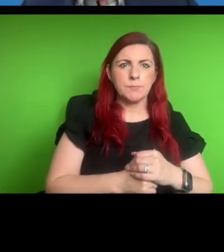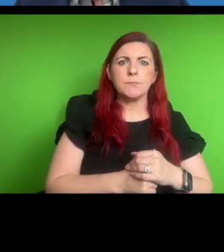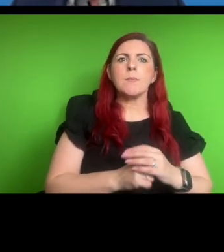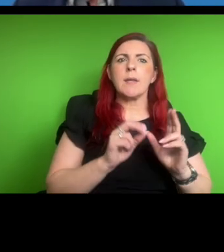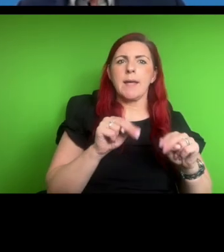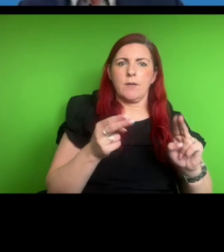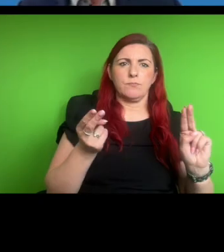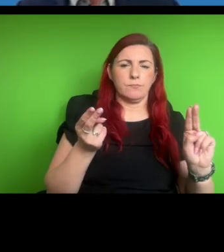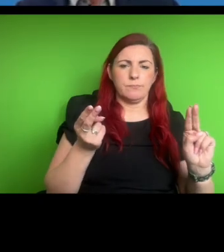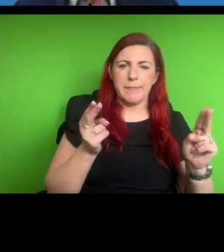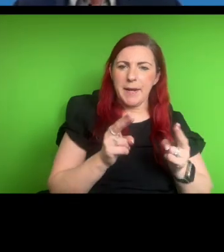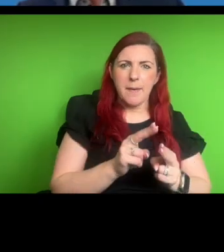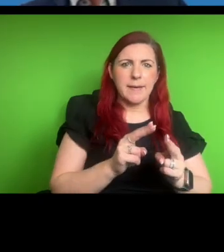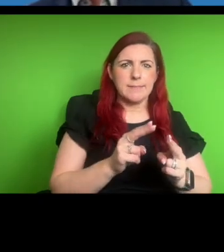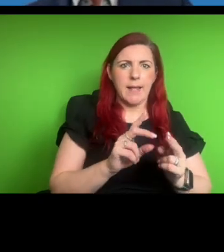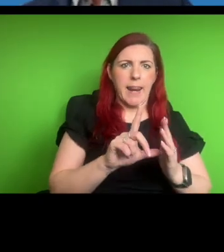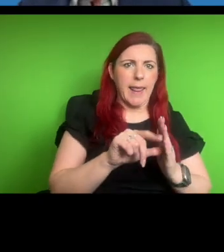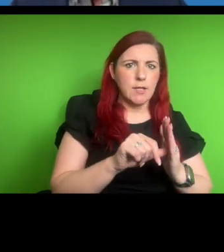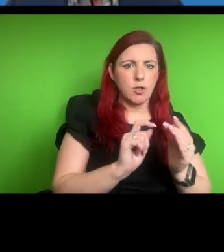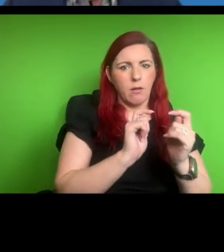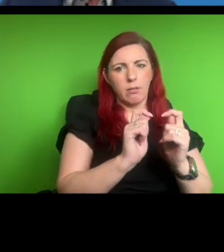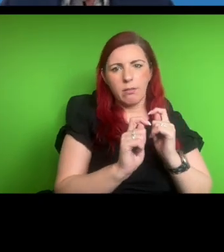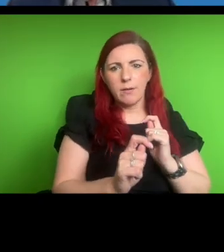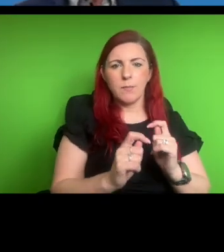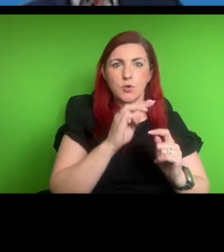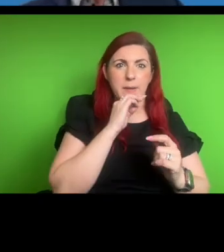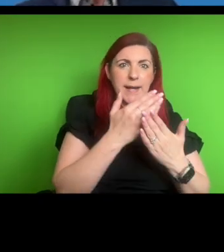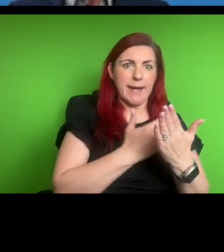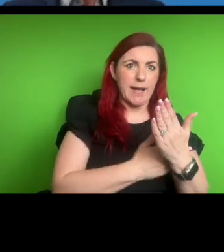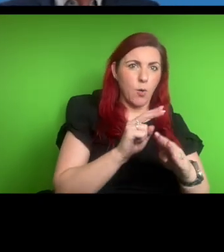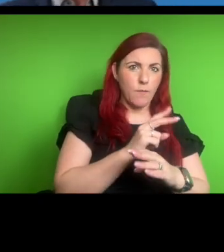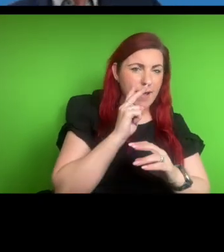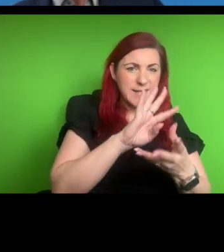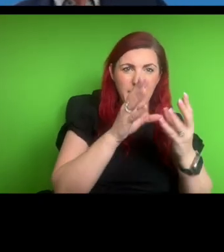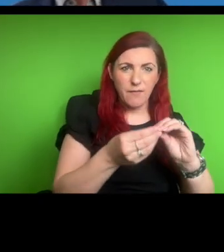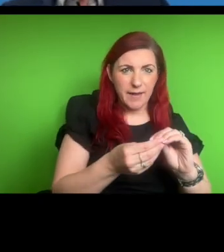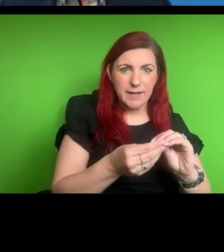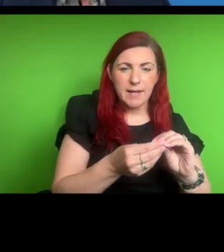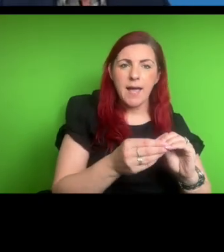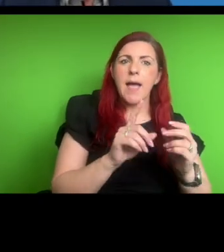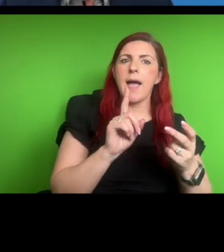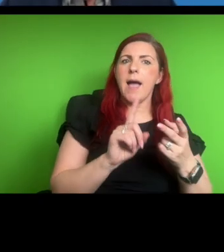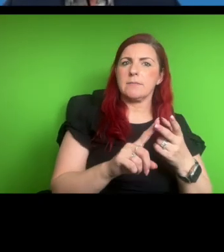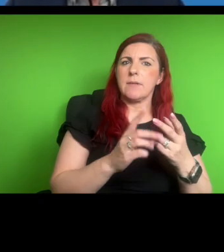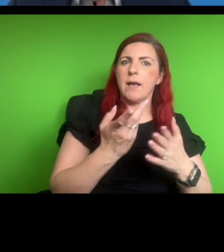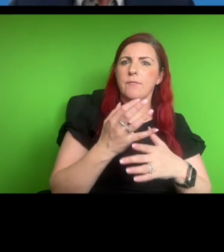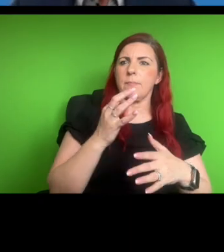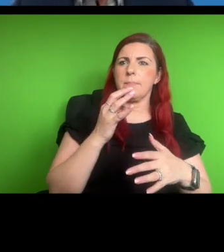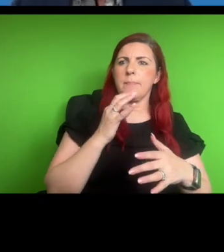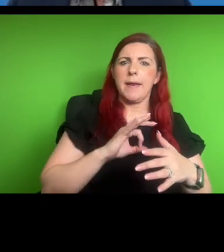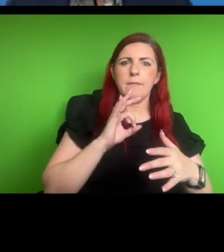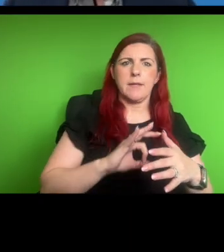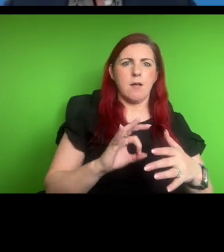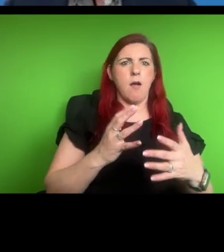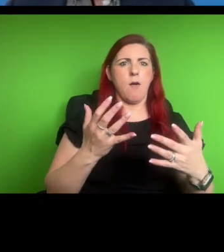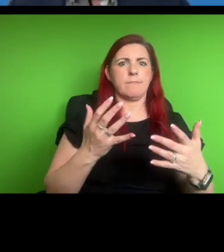legal overhead, and costs in general. And there is the benefit of EU market scalability. So businesses